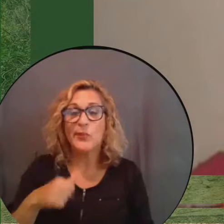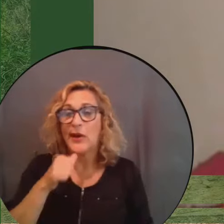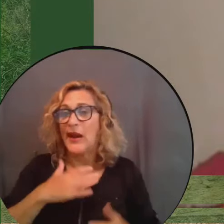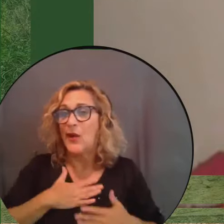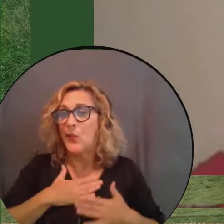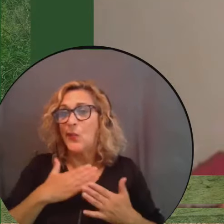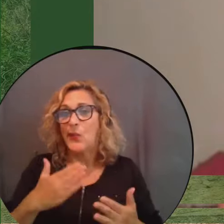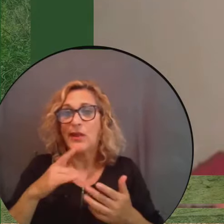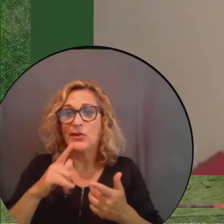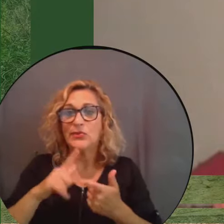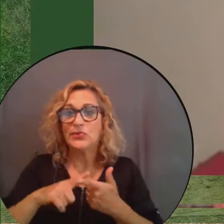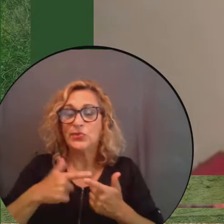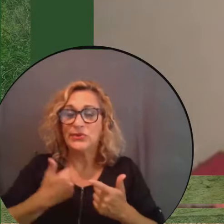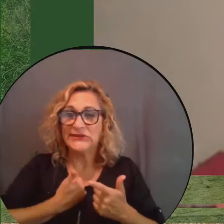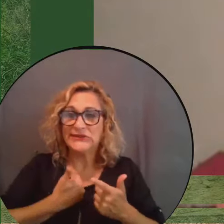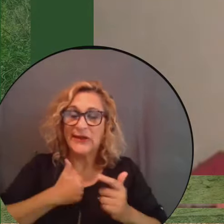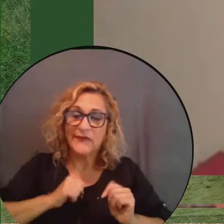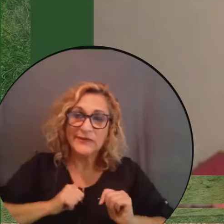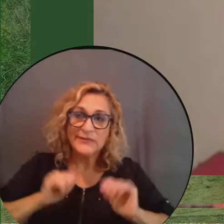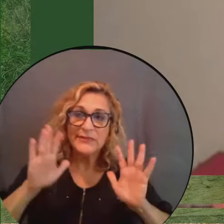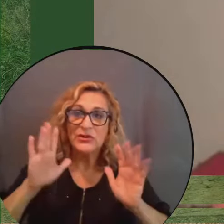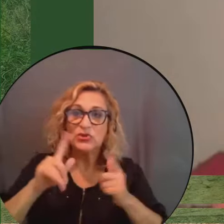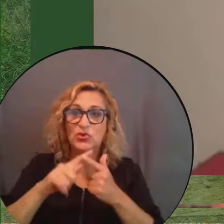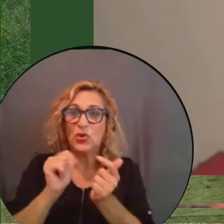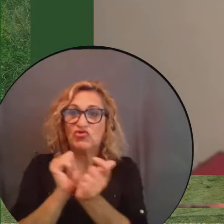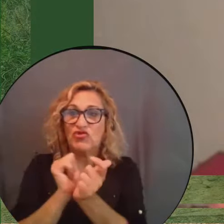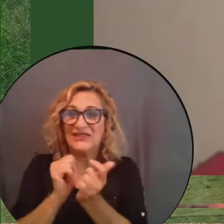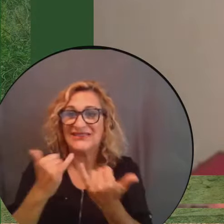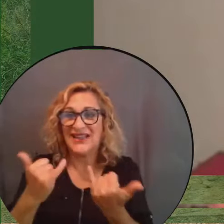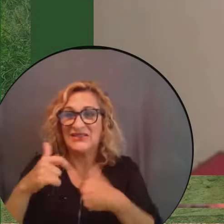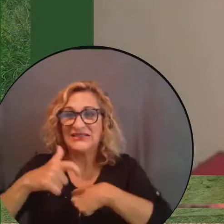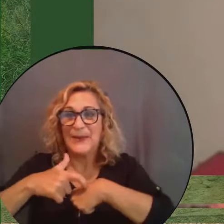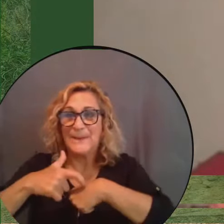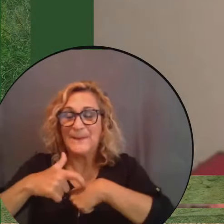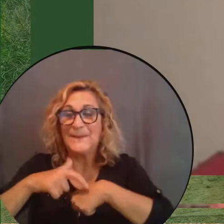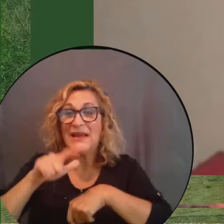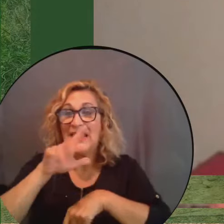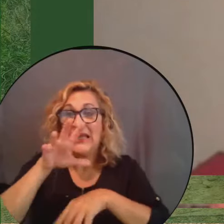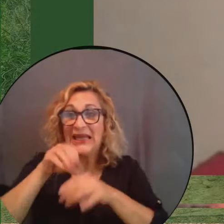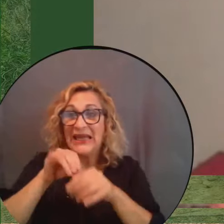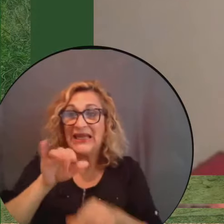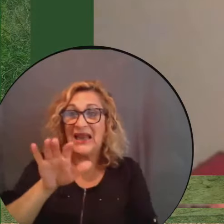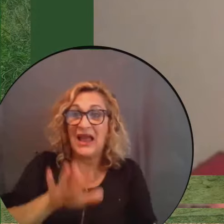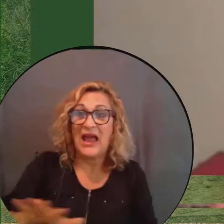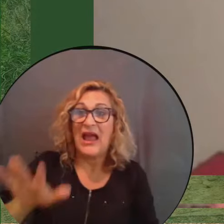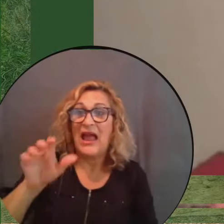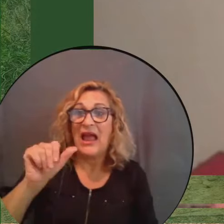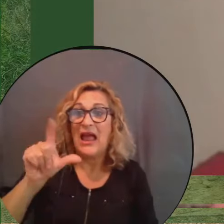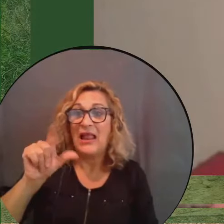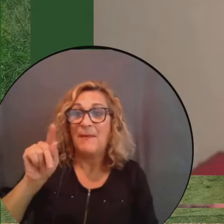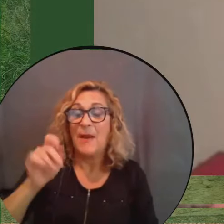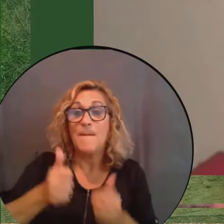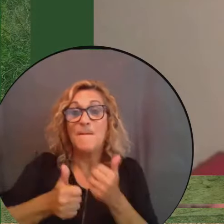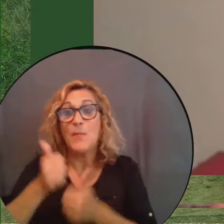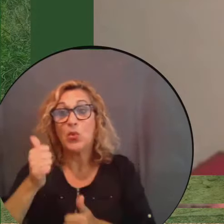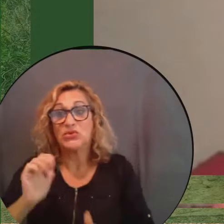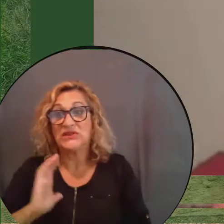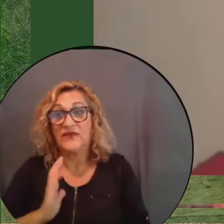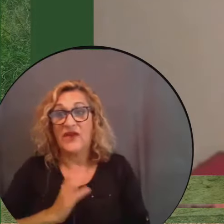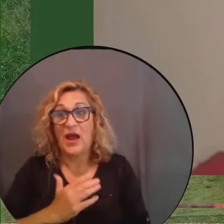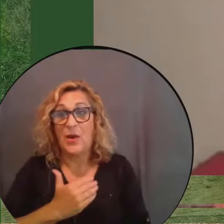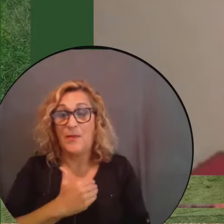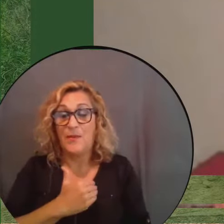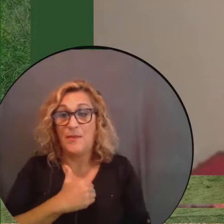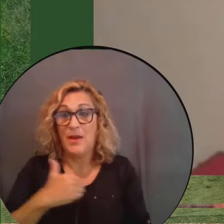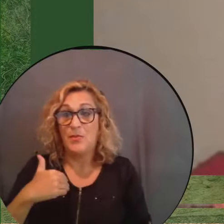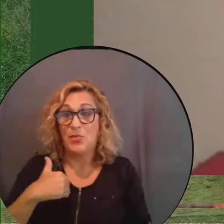actually subject ourselves to arrest at this time, especially arrest in Alabama. The majority of our board is Black. The majority